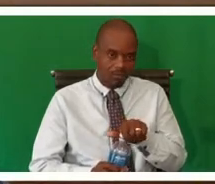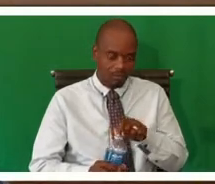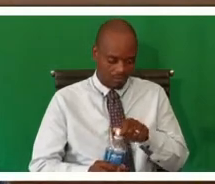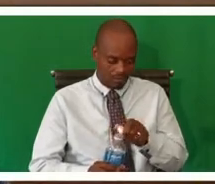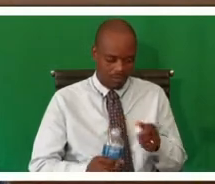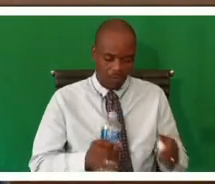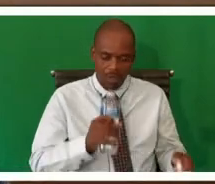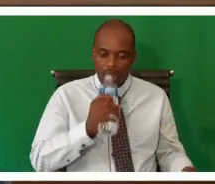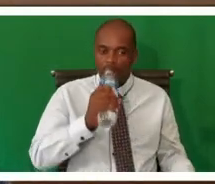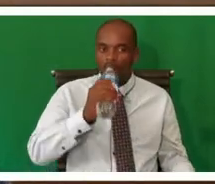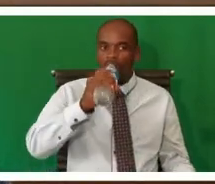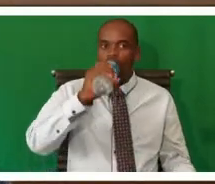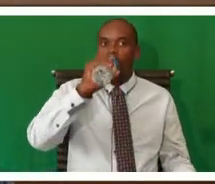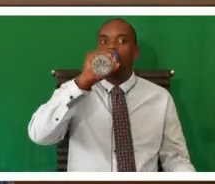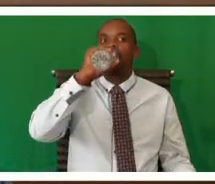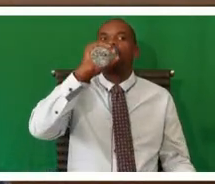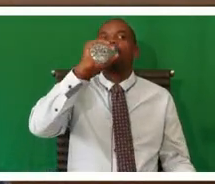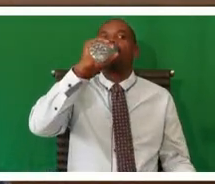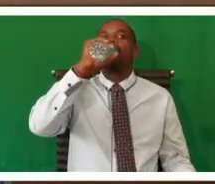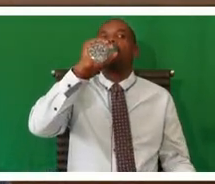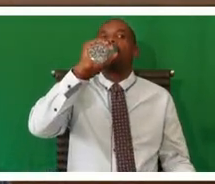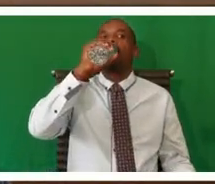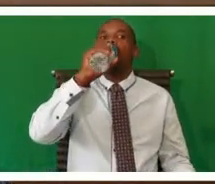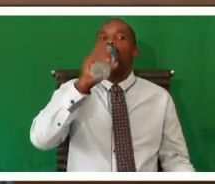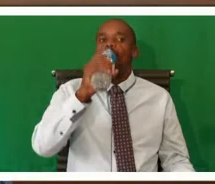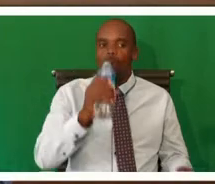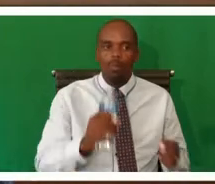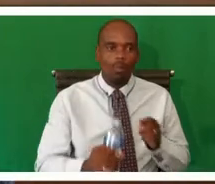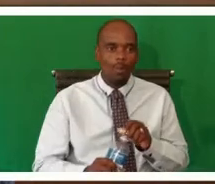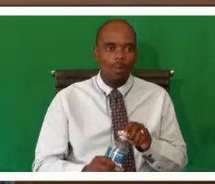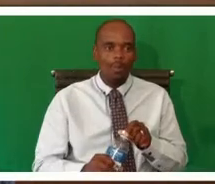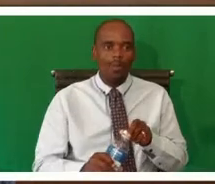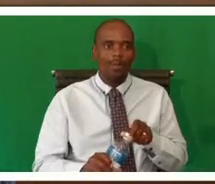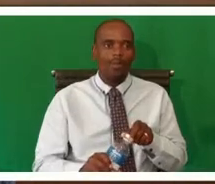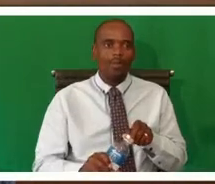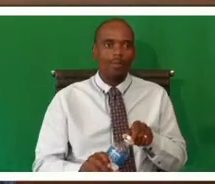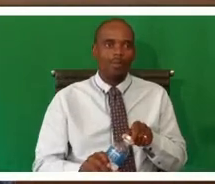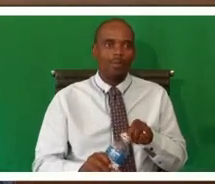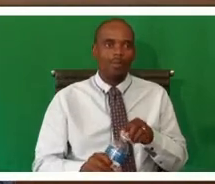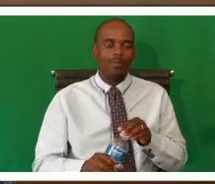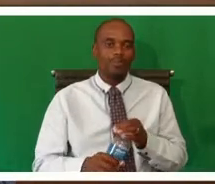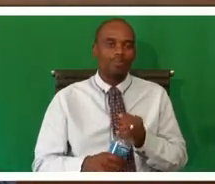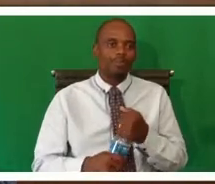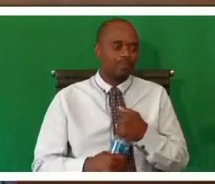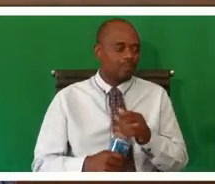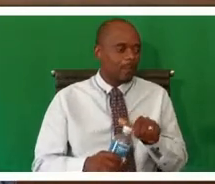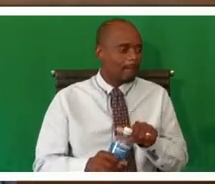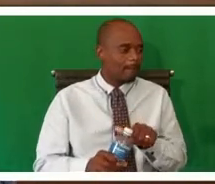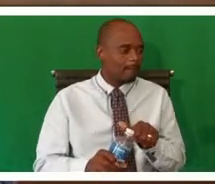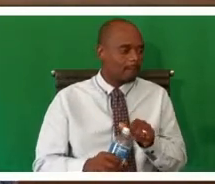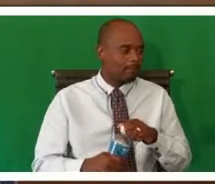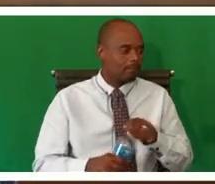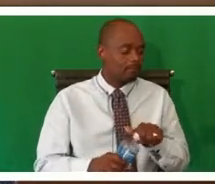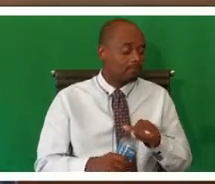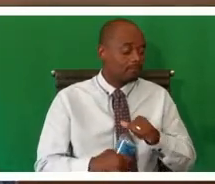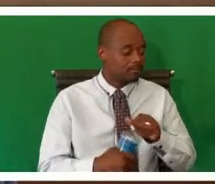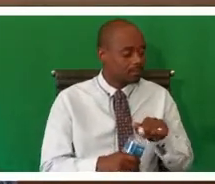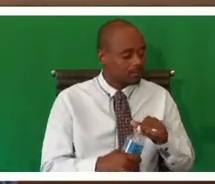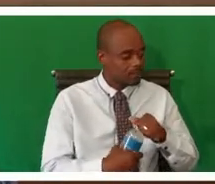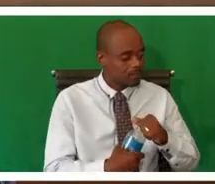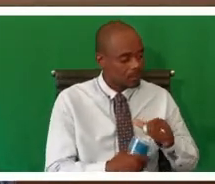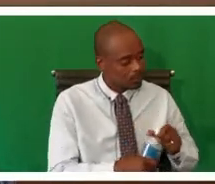Mr. Simon Sondezi and Mr. Elias Nhlapo for wet